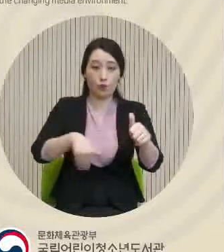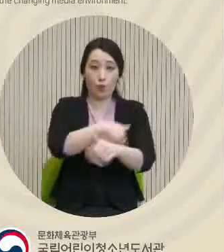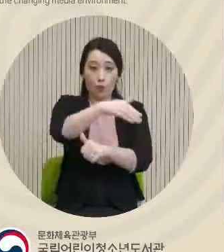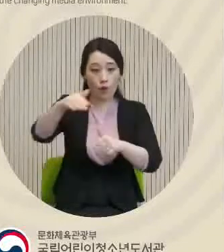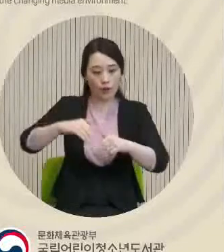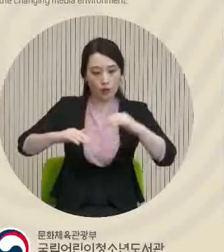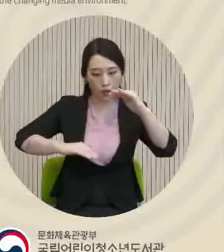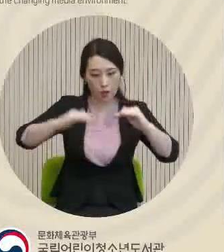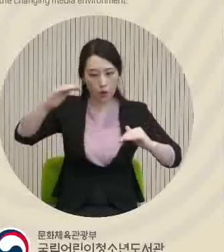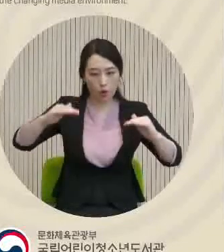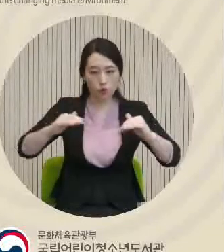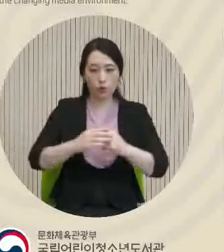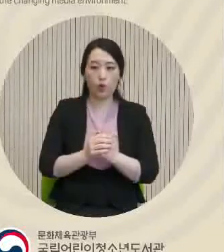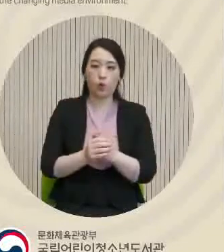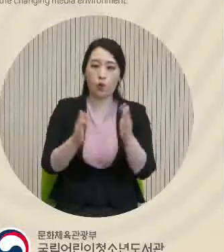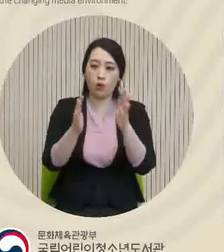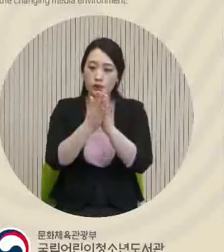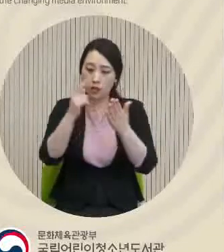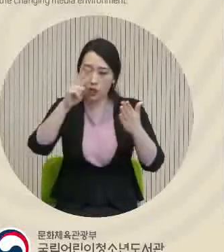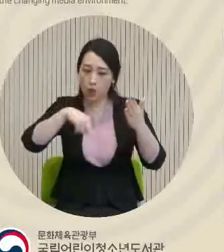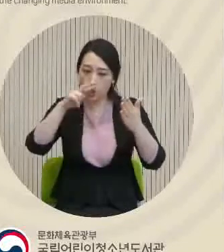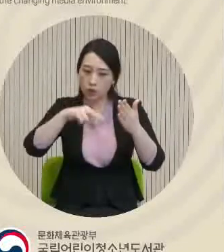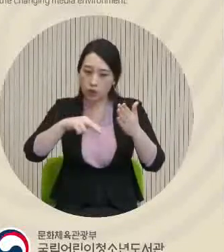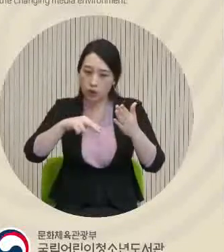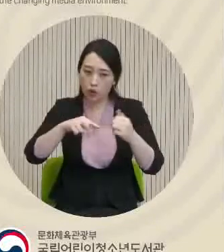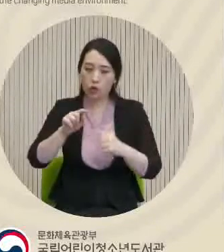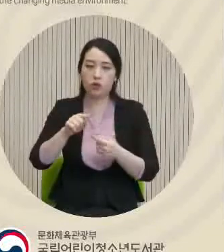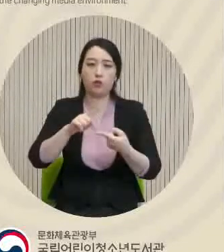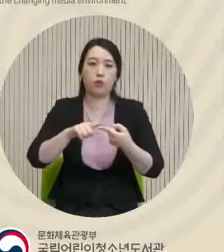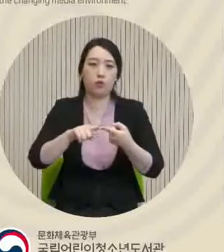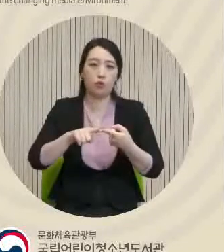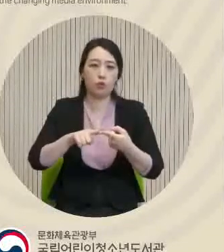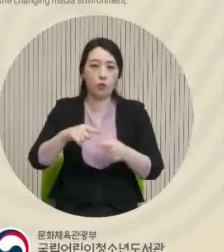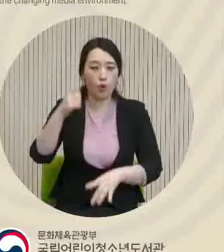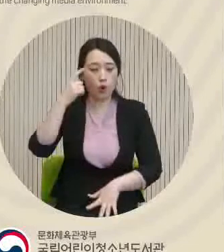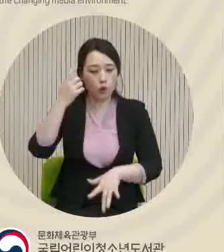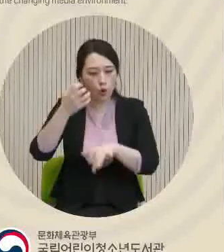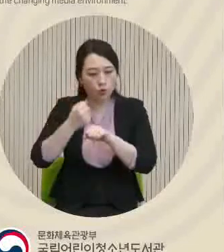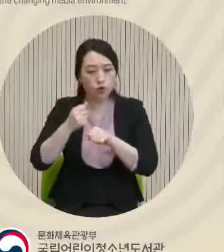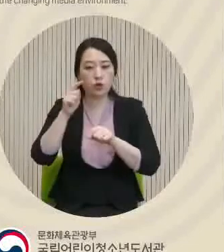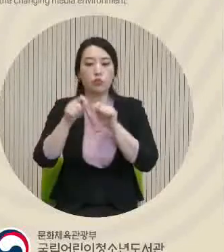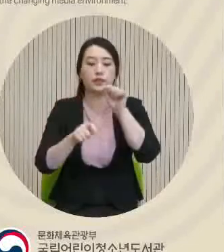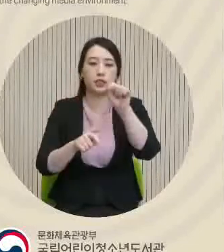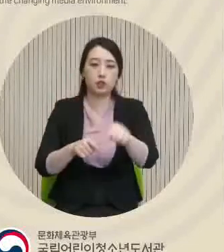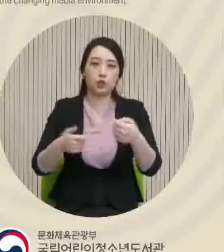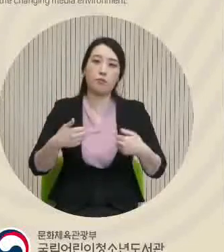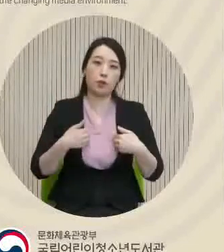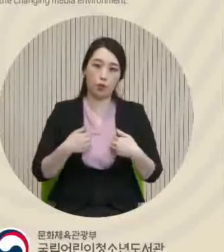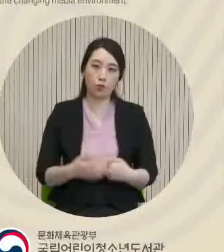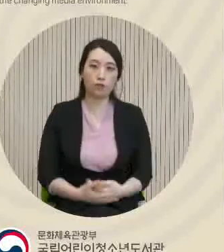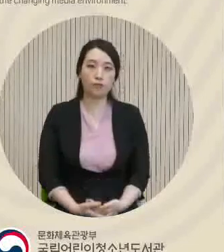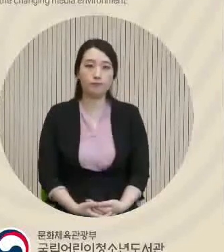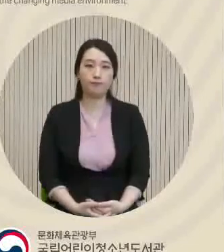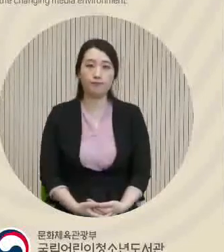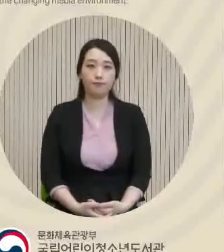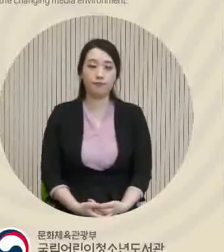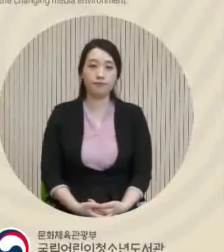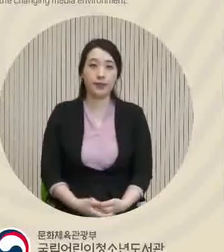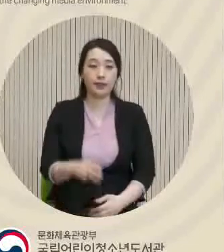We have to think about the widening gap in terms of digital literacy and the reading environment of the